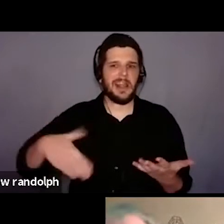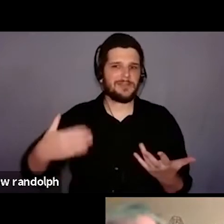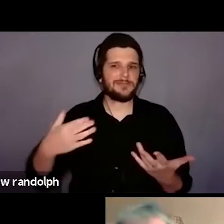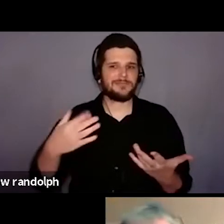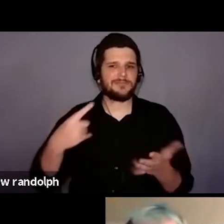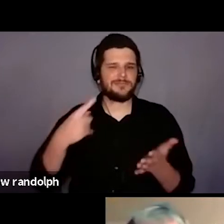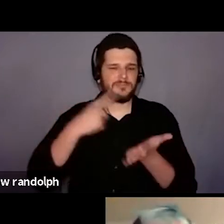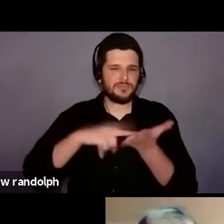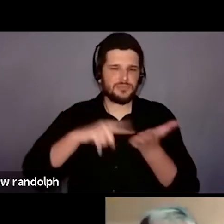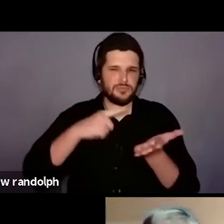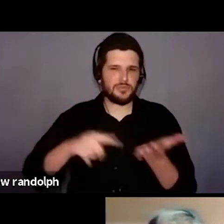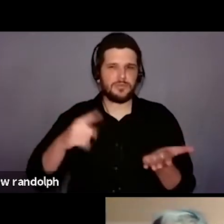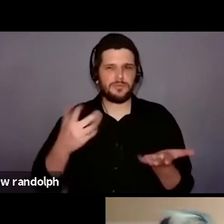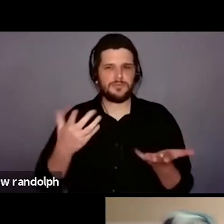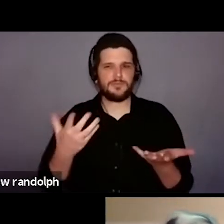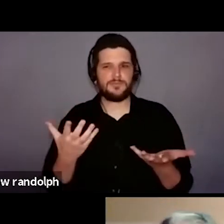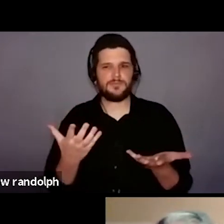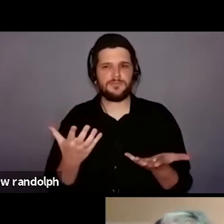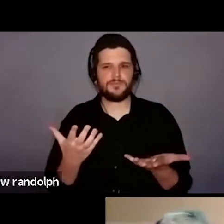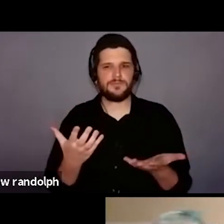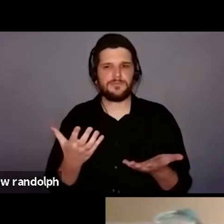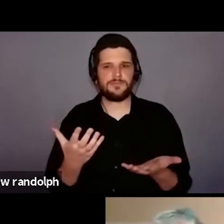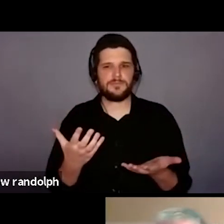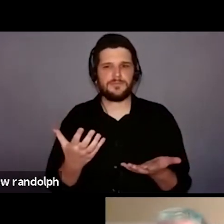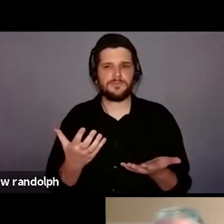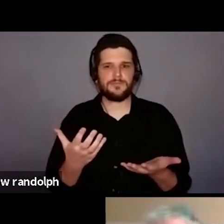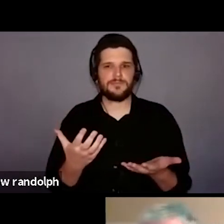examined and